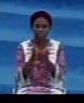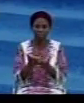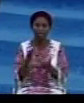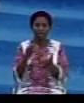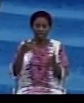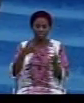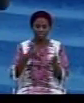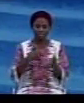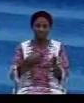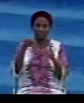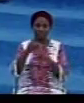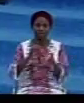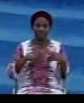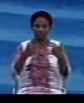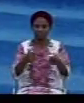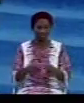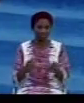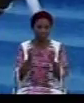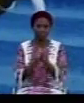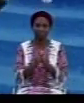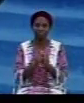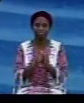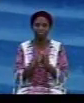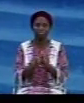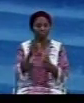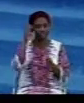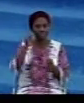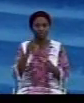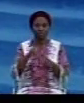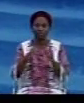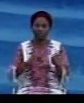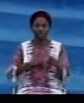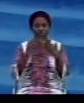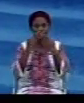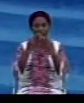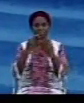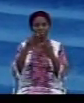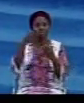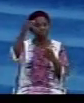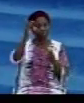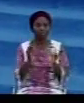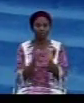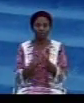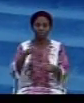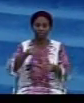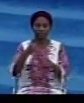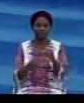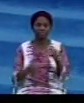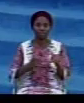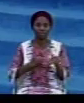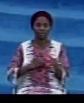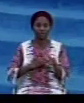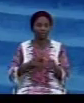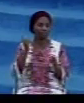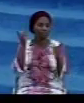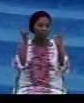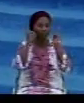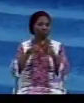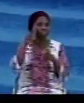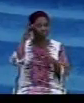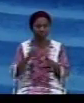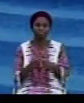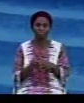mo dupe lo Olorun pe lilo ti mo lo yen mo gboro si lenu now kilo asele ni pe ojo keta ti mo debe